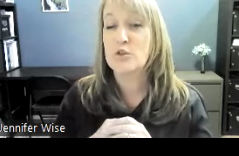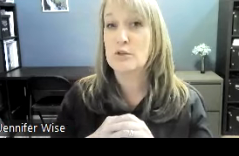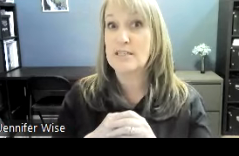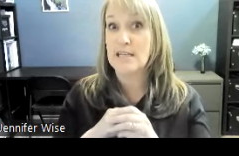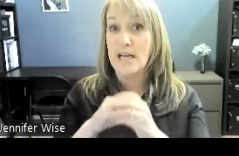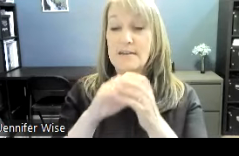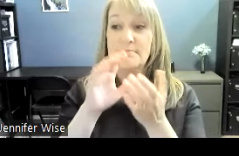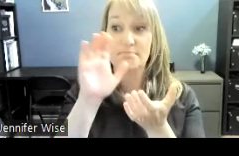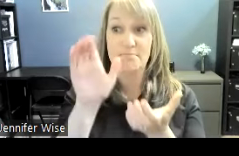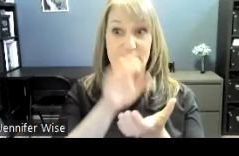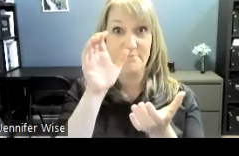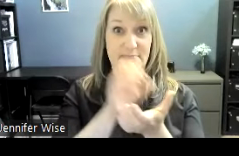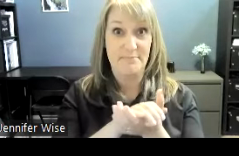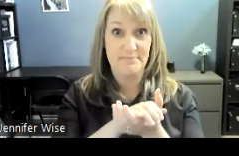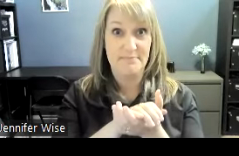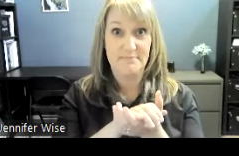So you could sign